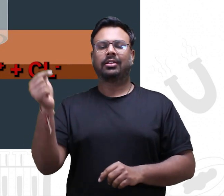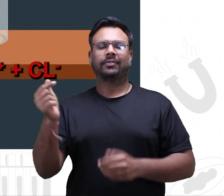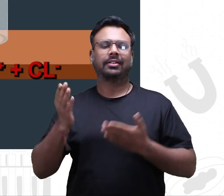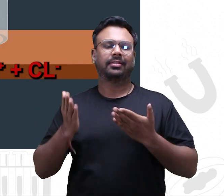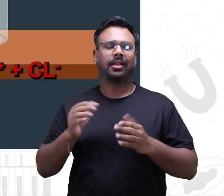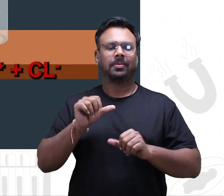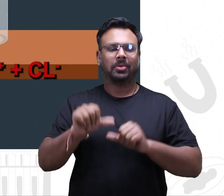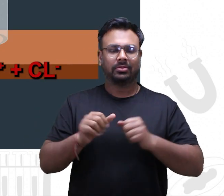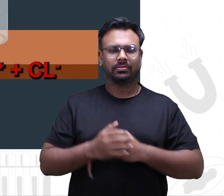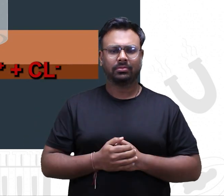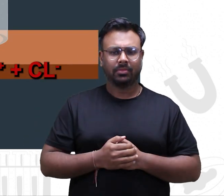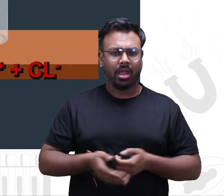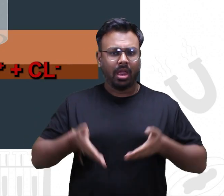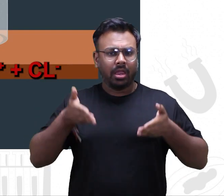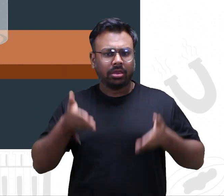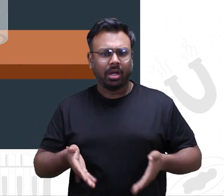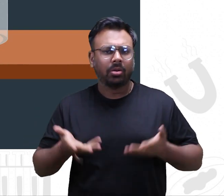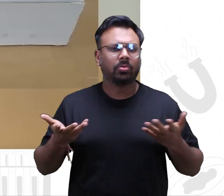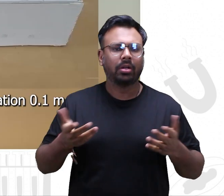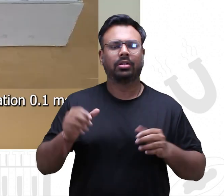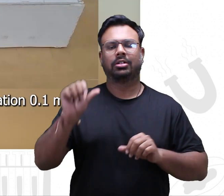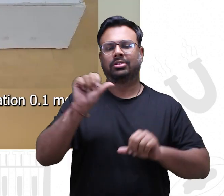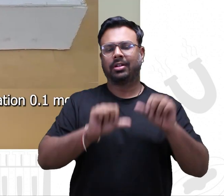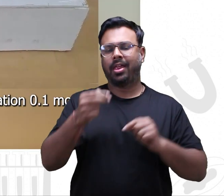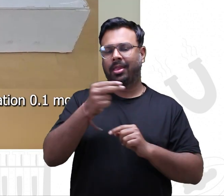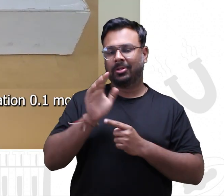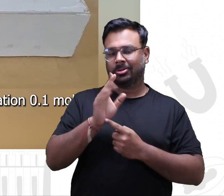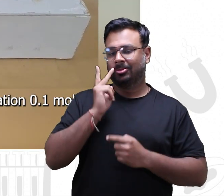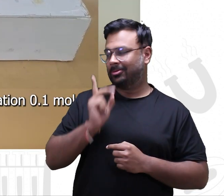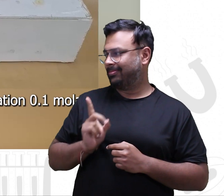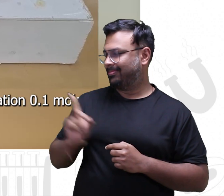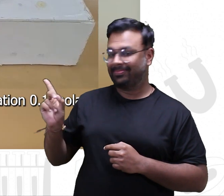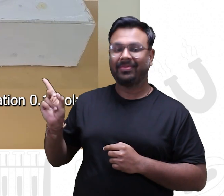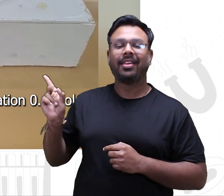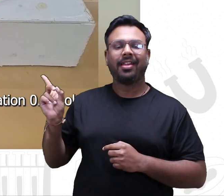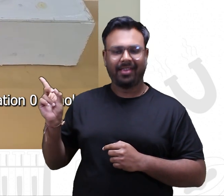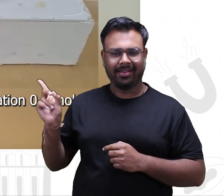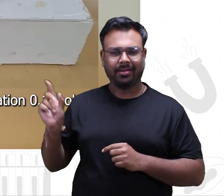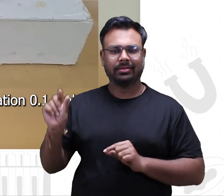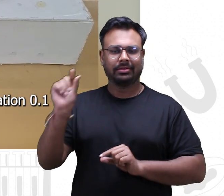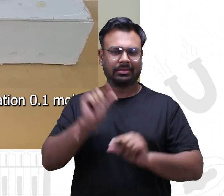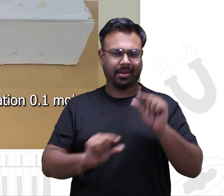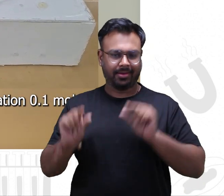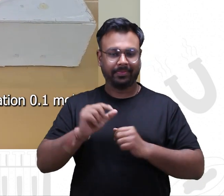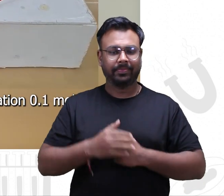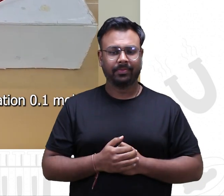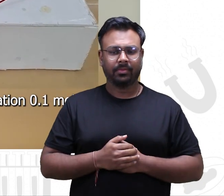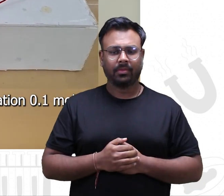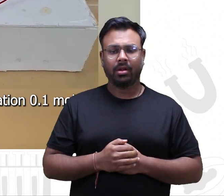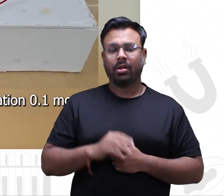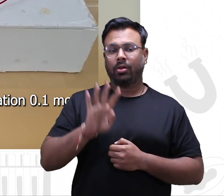to H plus plus Cl minus. Now experiment with dilute sodium hydroxide.